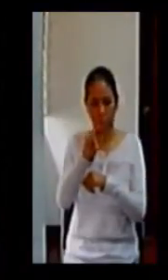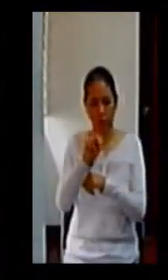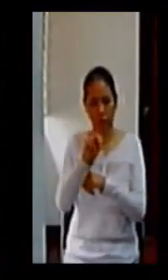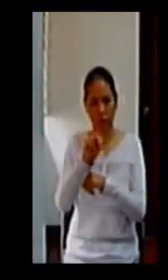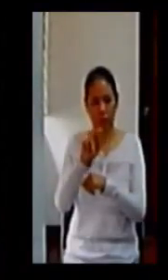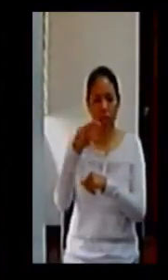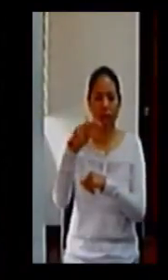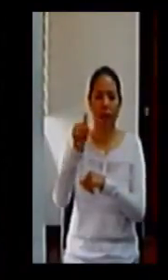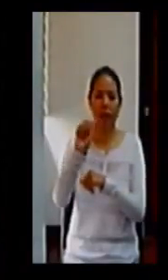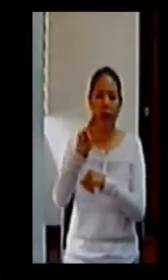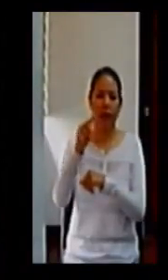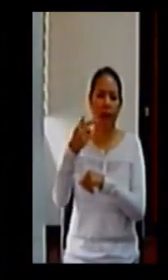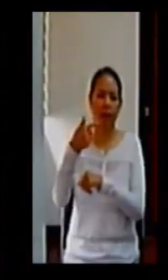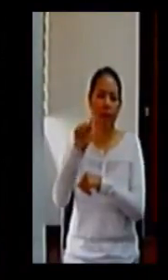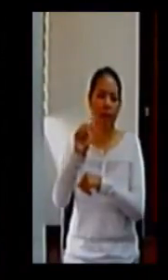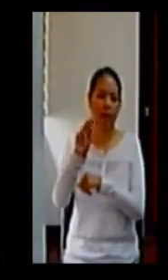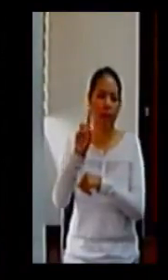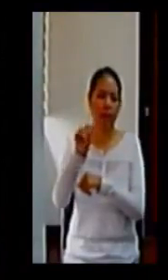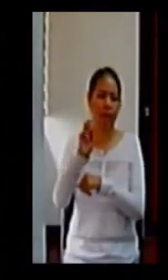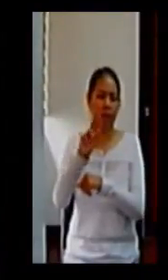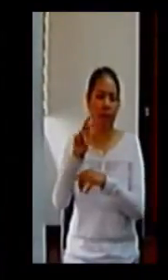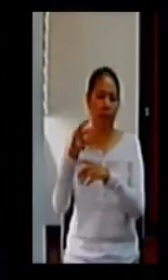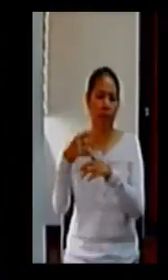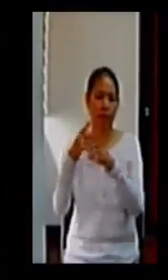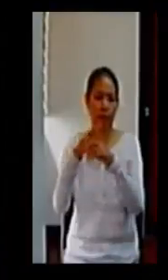Pangaan Banawi, Ifugao.